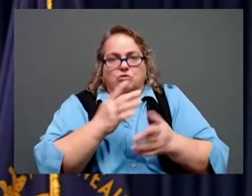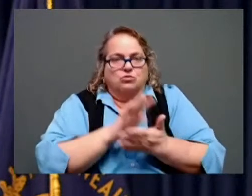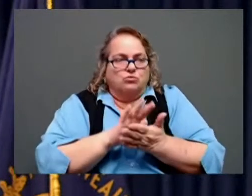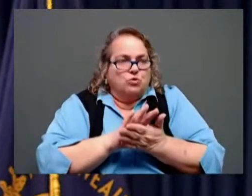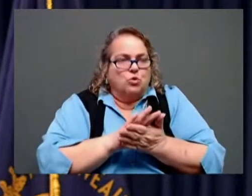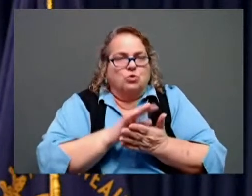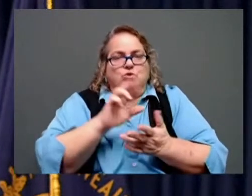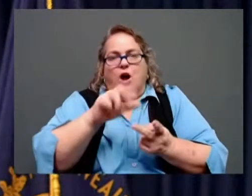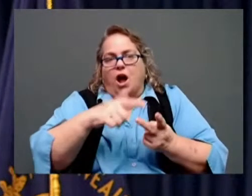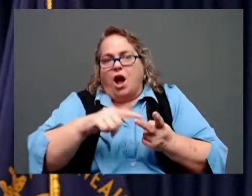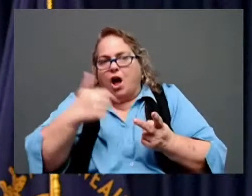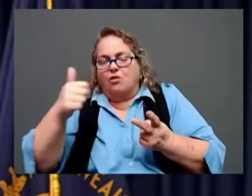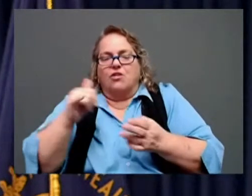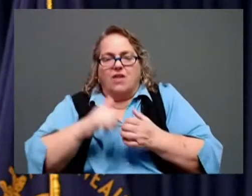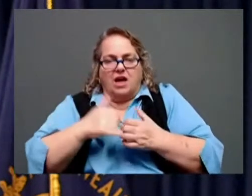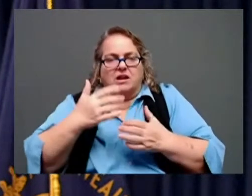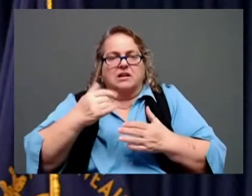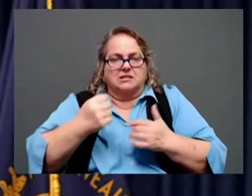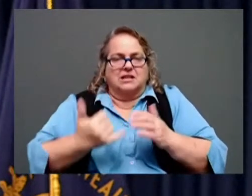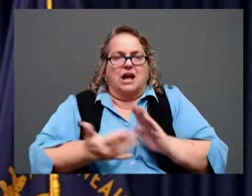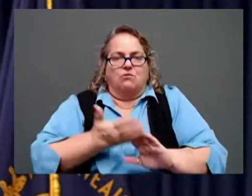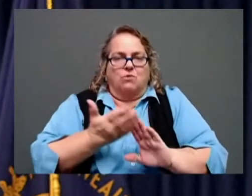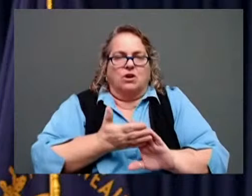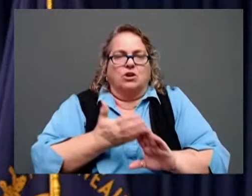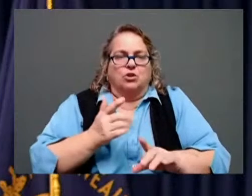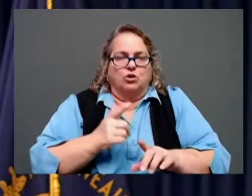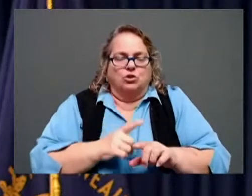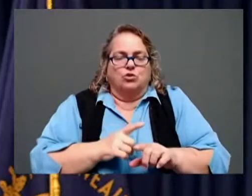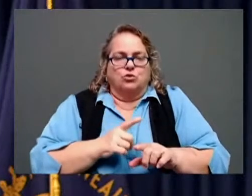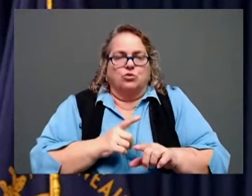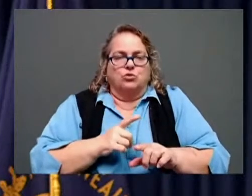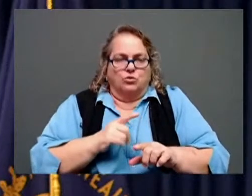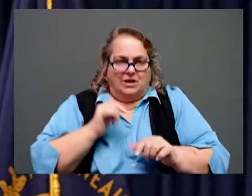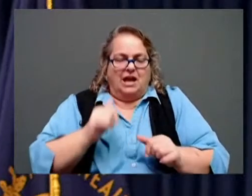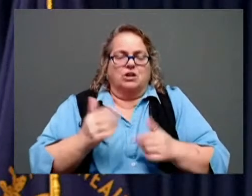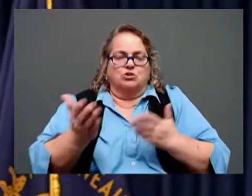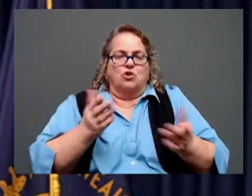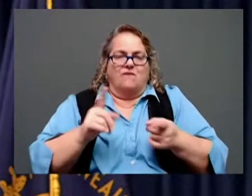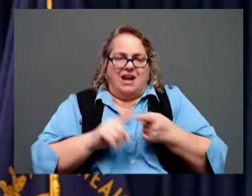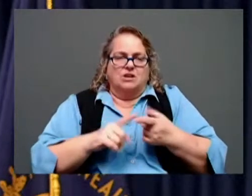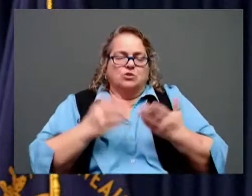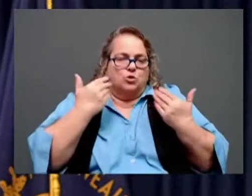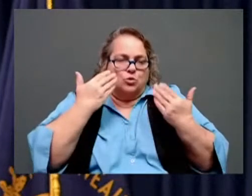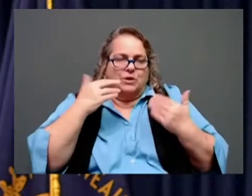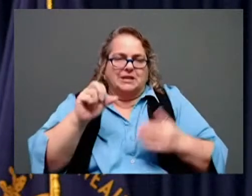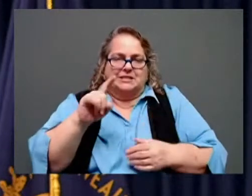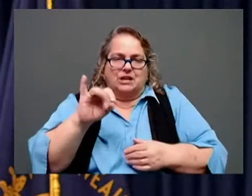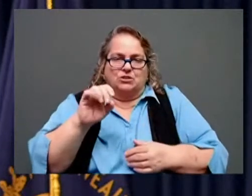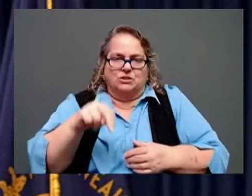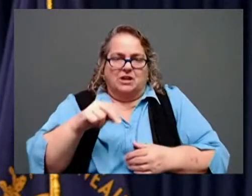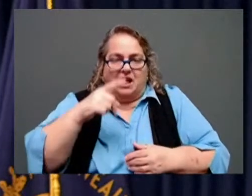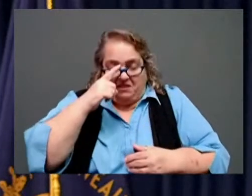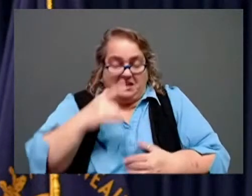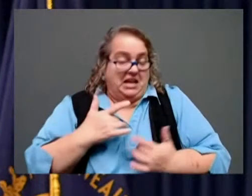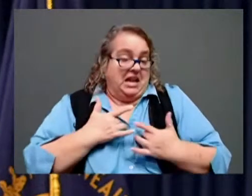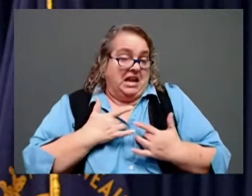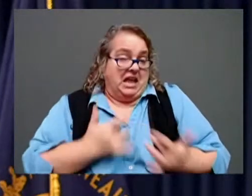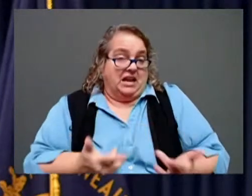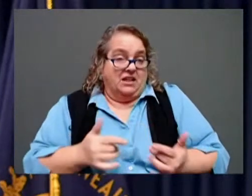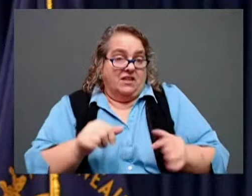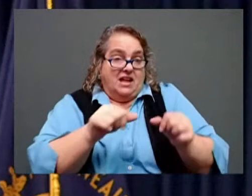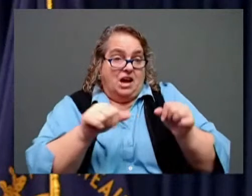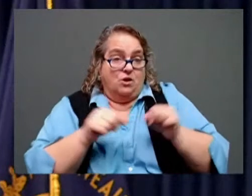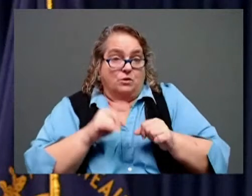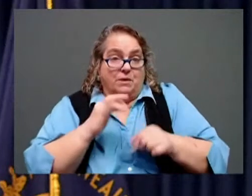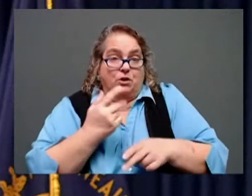others that are up and running that could serve as cooling stations. I think it's very likely that the areas being used to